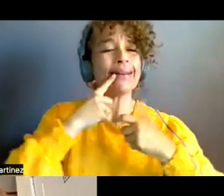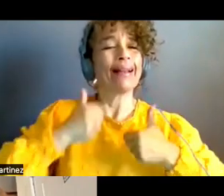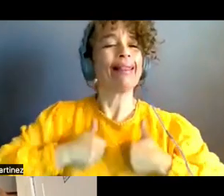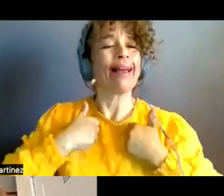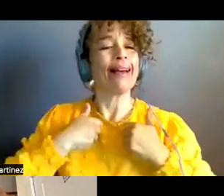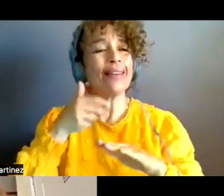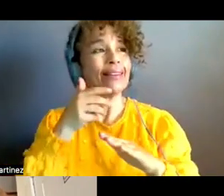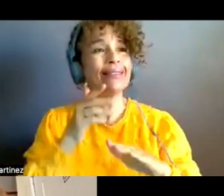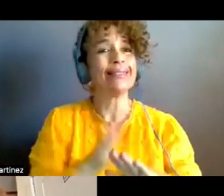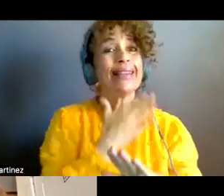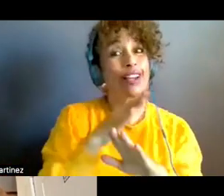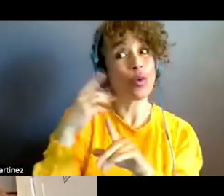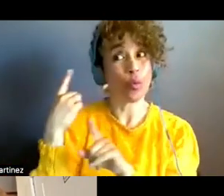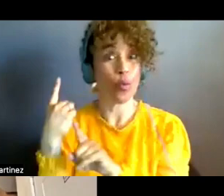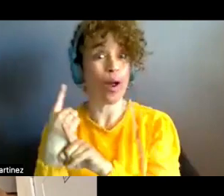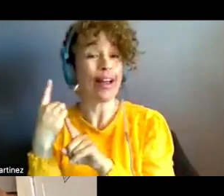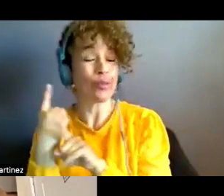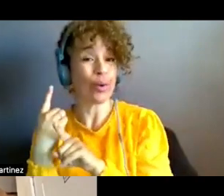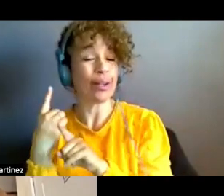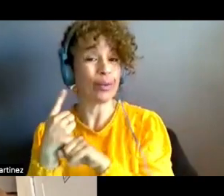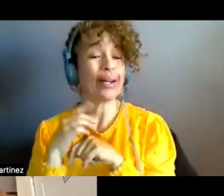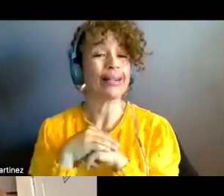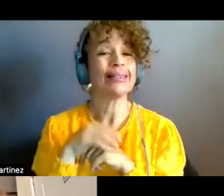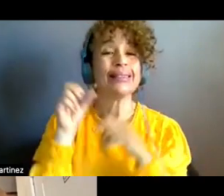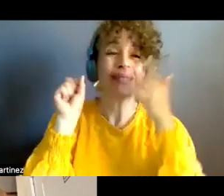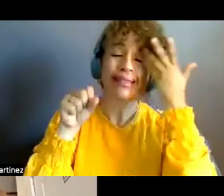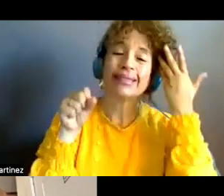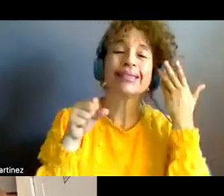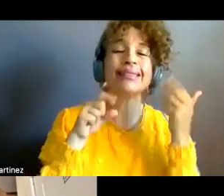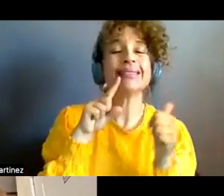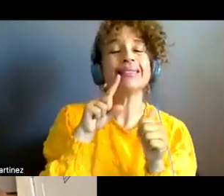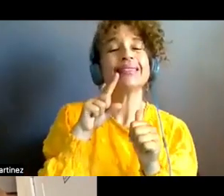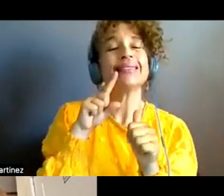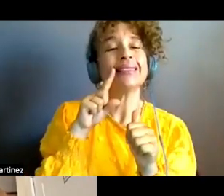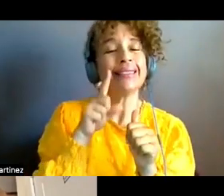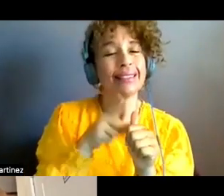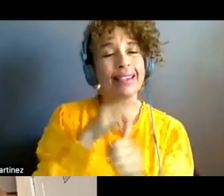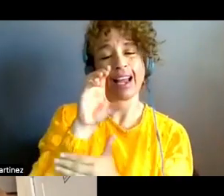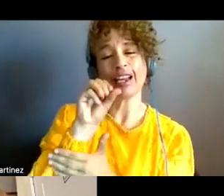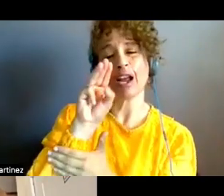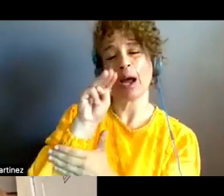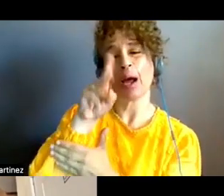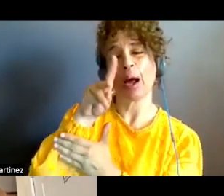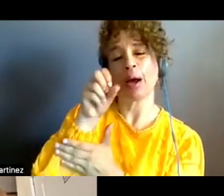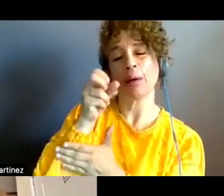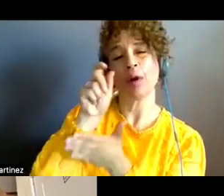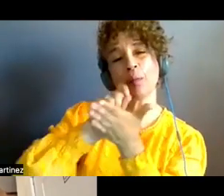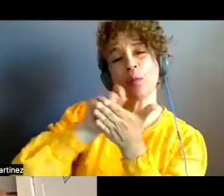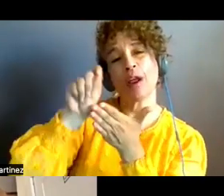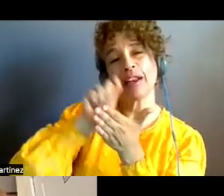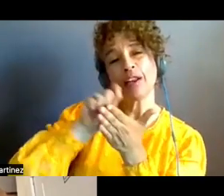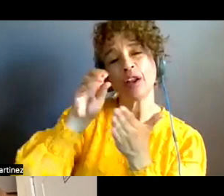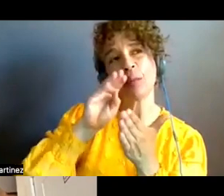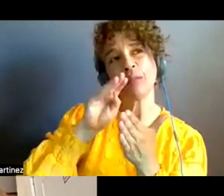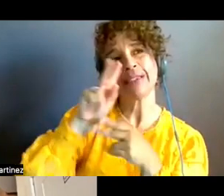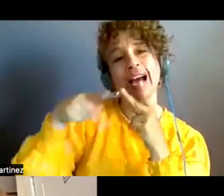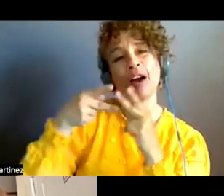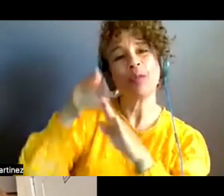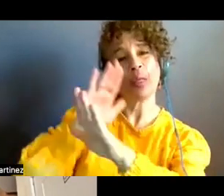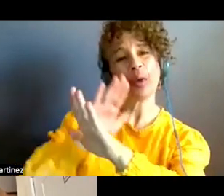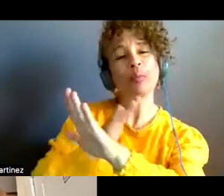sing. Right. You have to become immersed in that composer or that type of music. Absolutely.